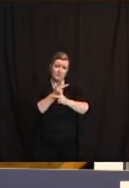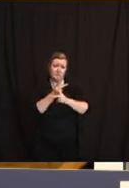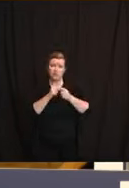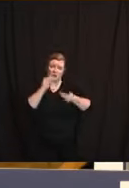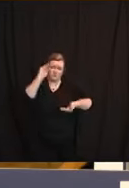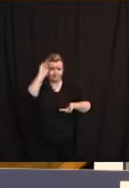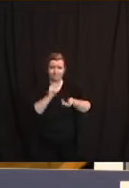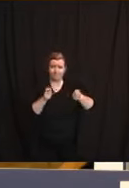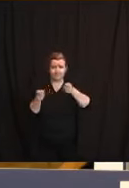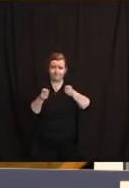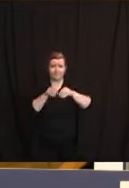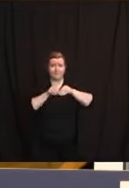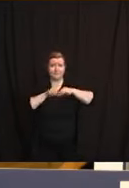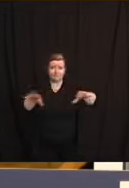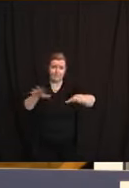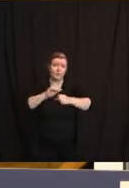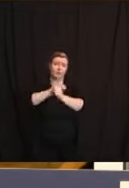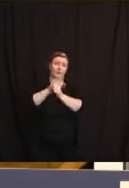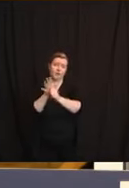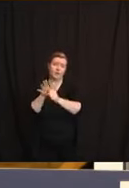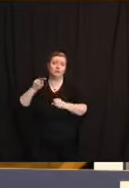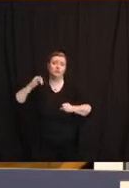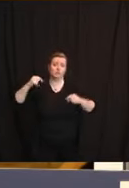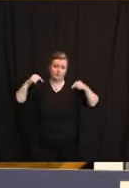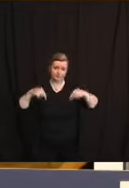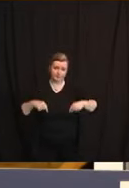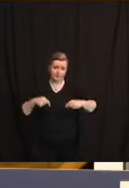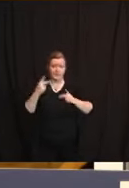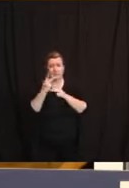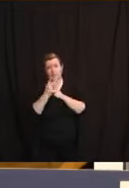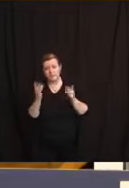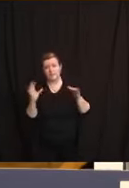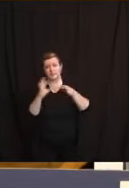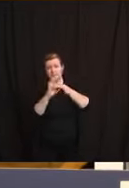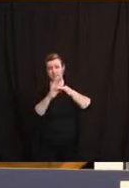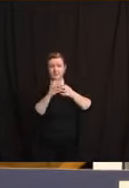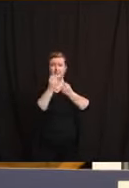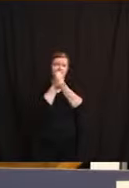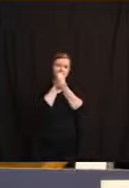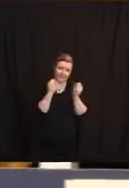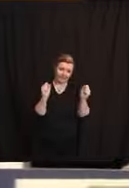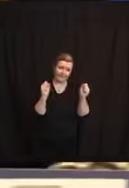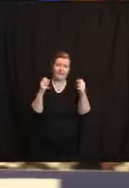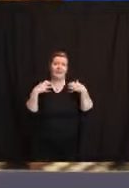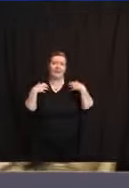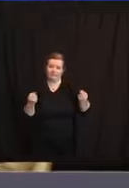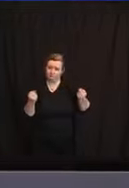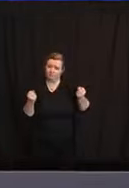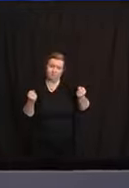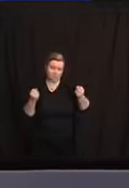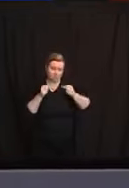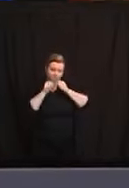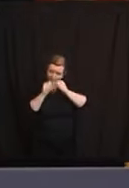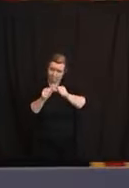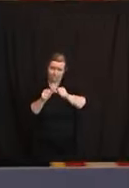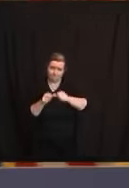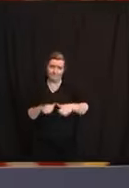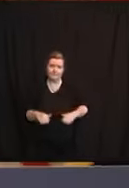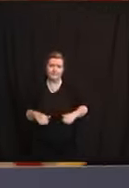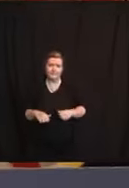this virus in our state. Stay connected, stay safe, and stay healthy. Thank you. Judy, thank you, and thank you for